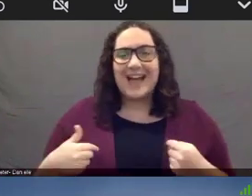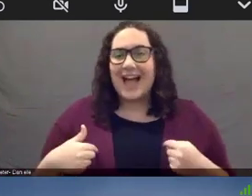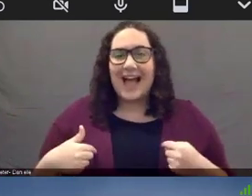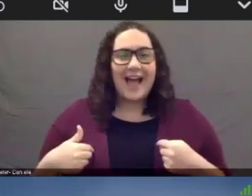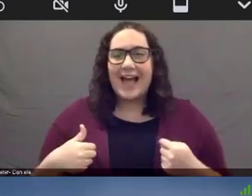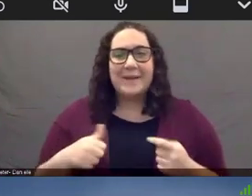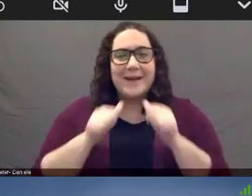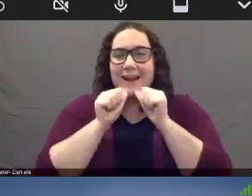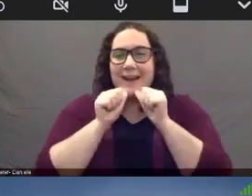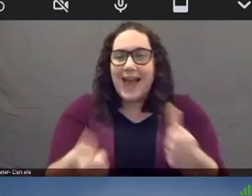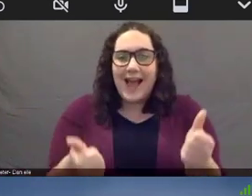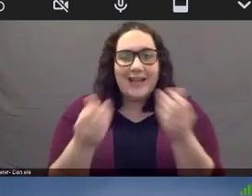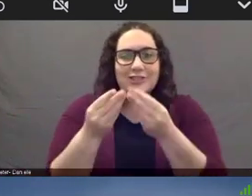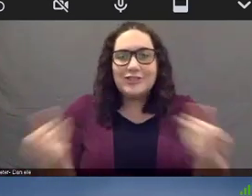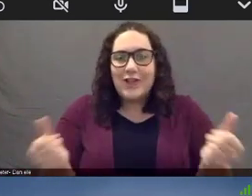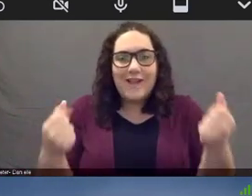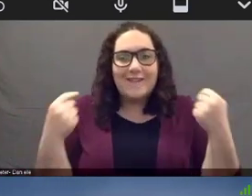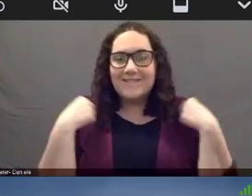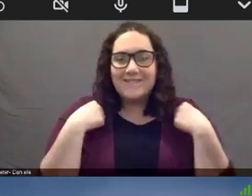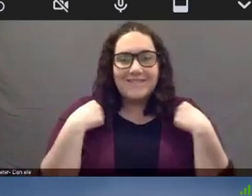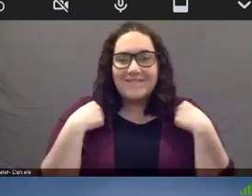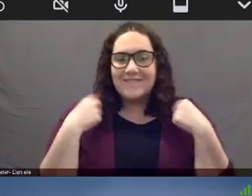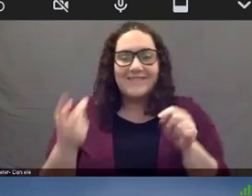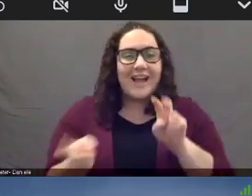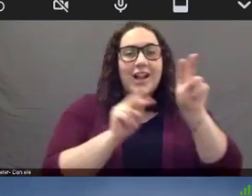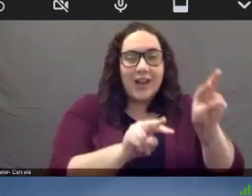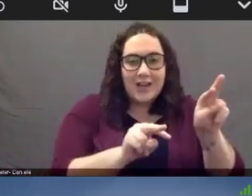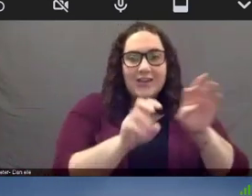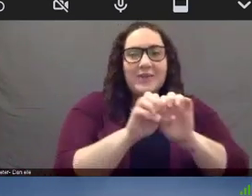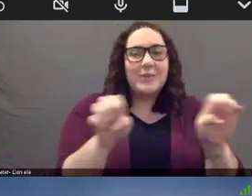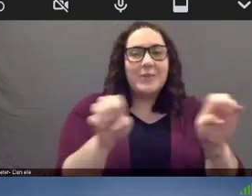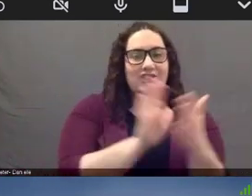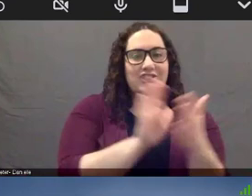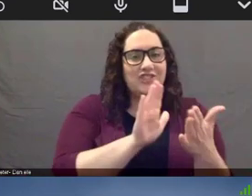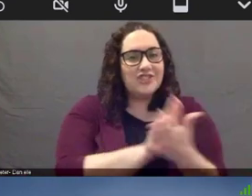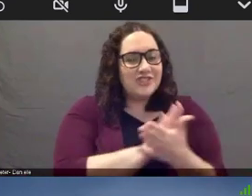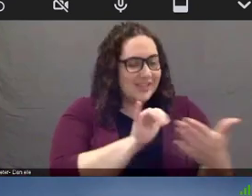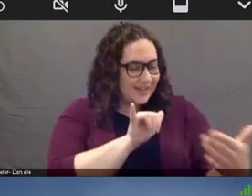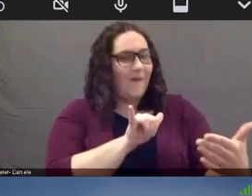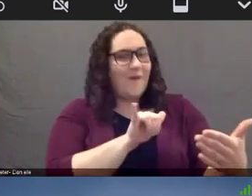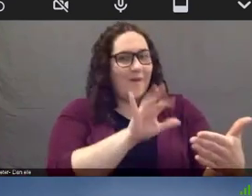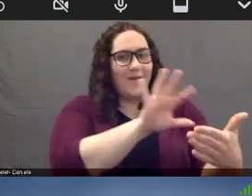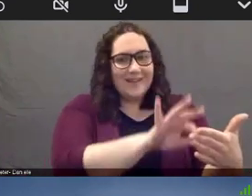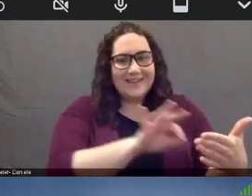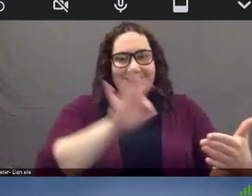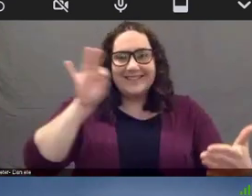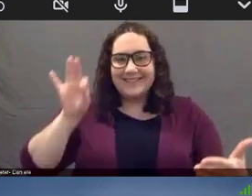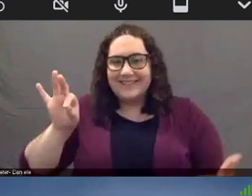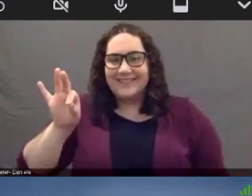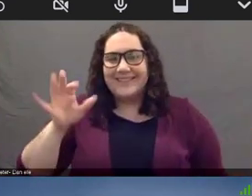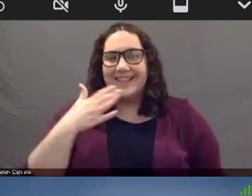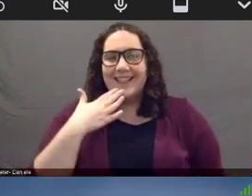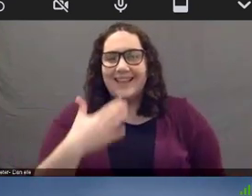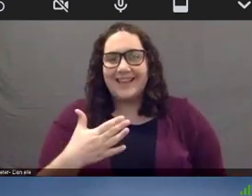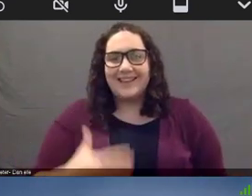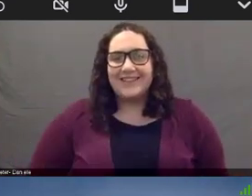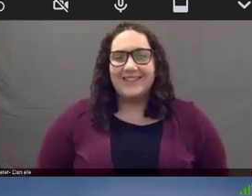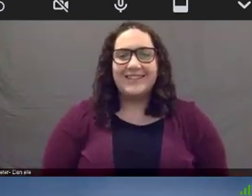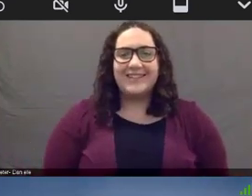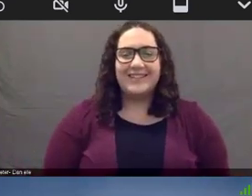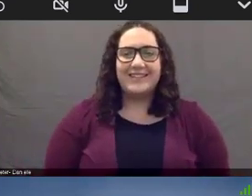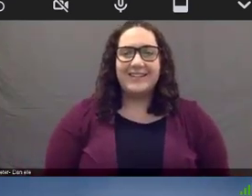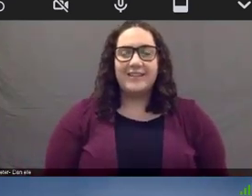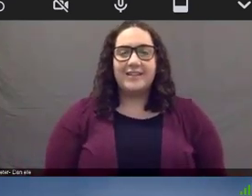sheet and say, oh, what's the answer? Right, so here we have an equation. Right, and if we apply our initial condition at time